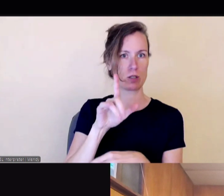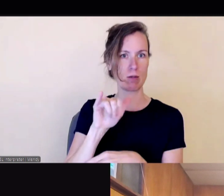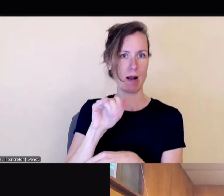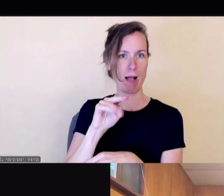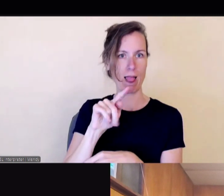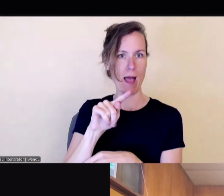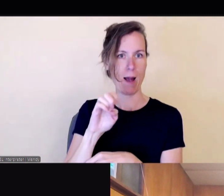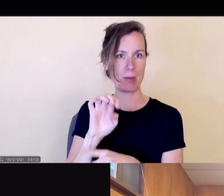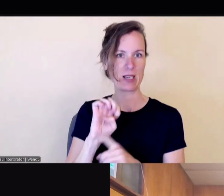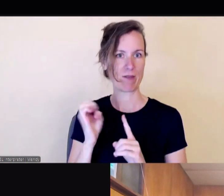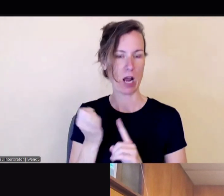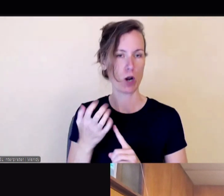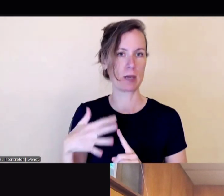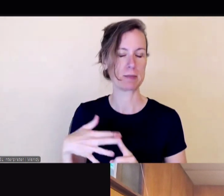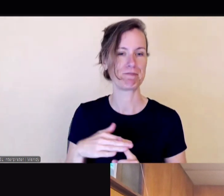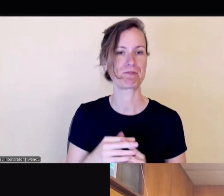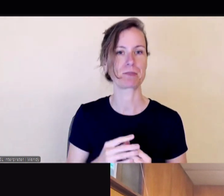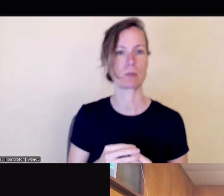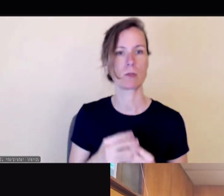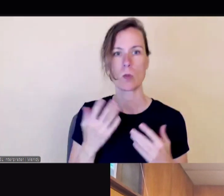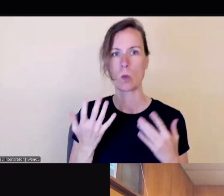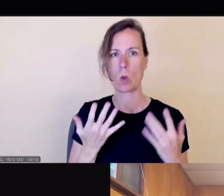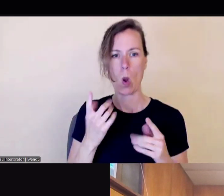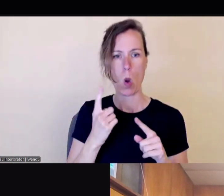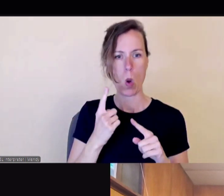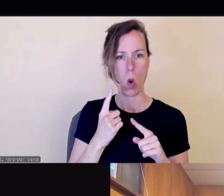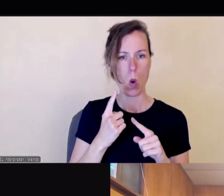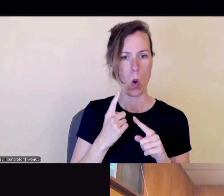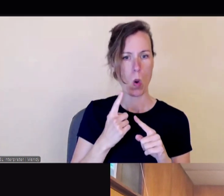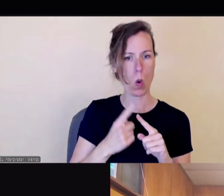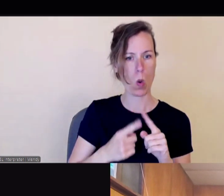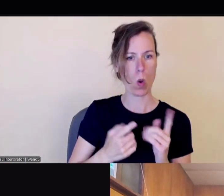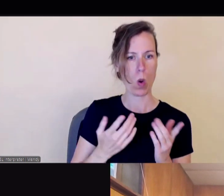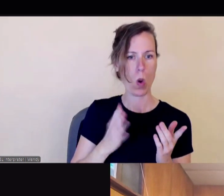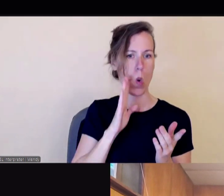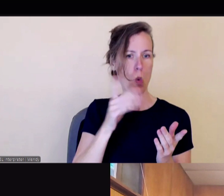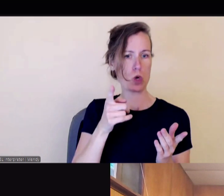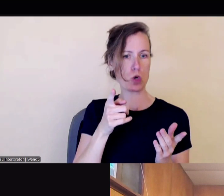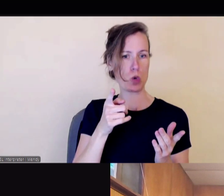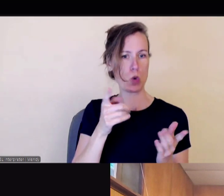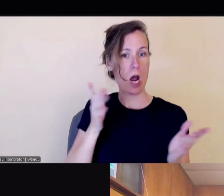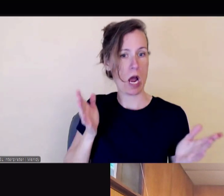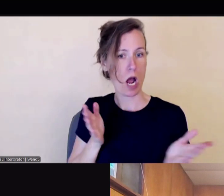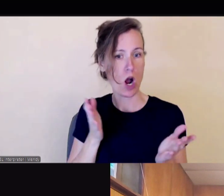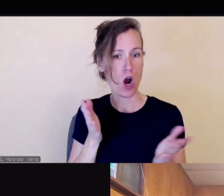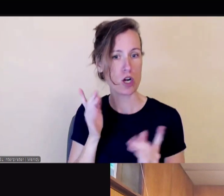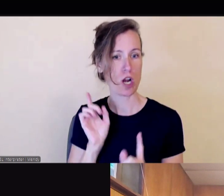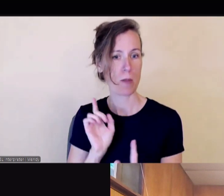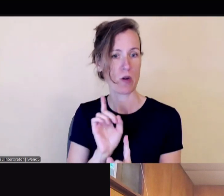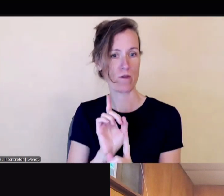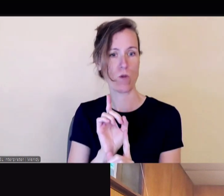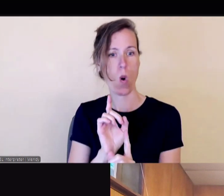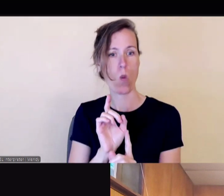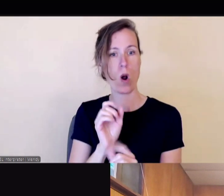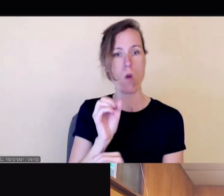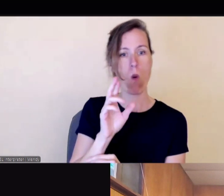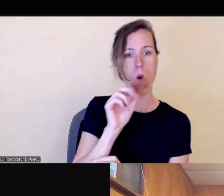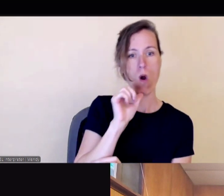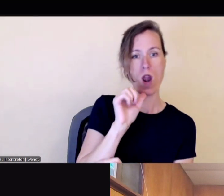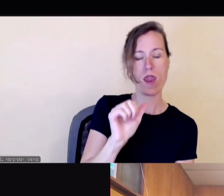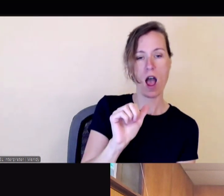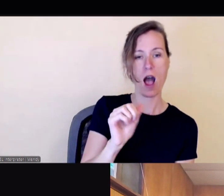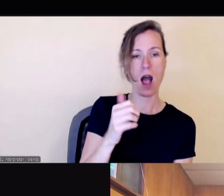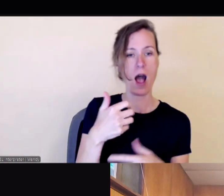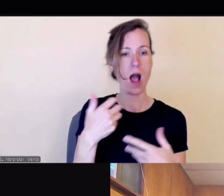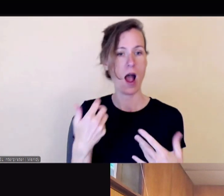not encourage them to come forward and use a different path? We're just in a place of deep mistrust right now, and I'm not sure